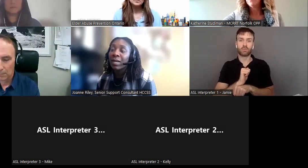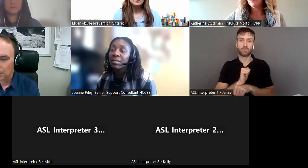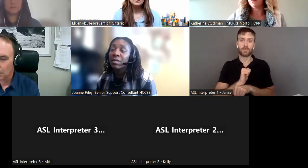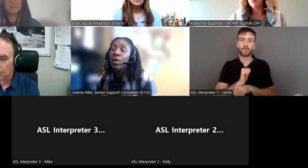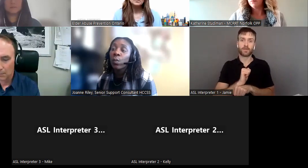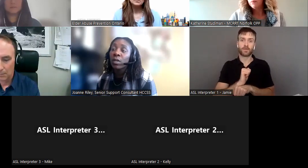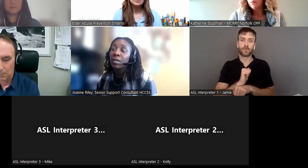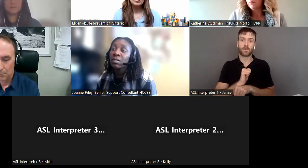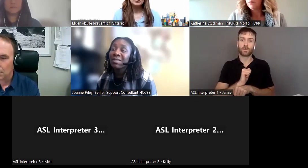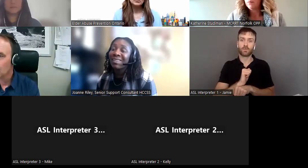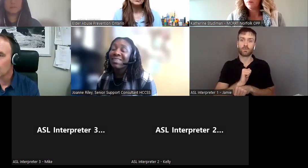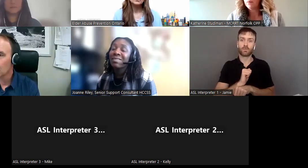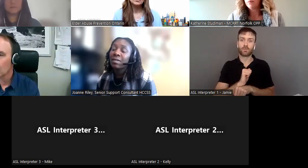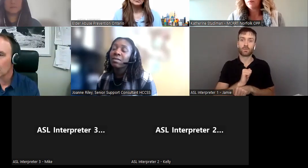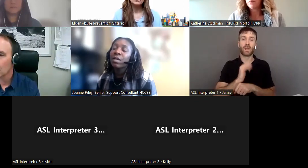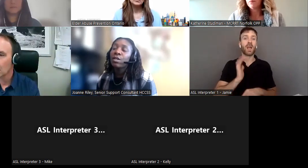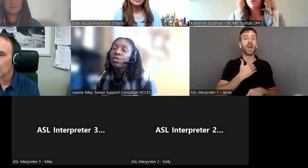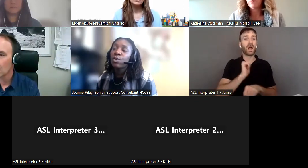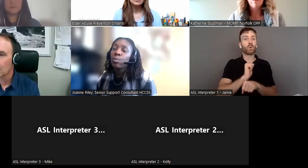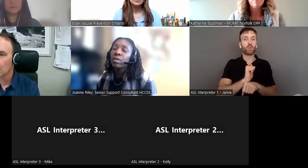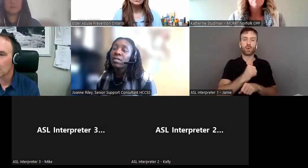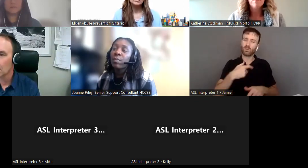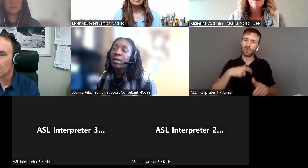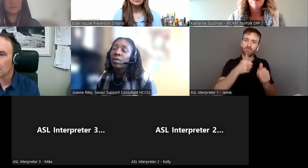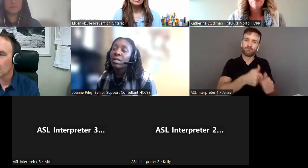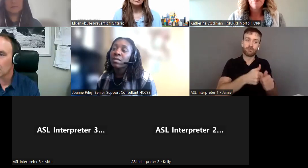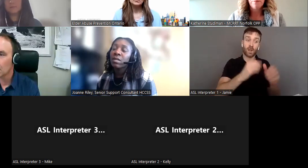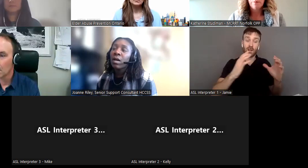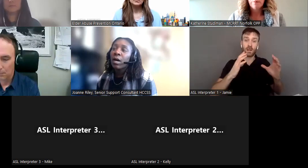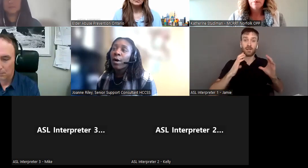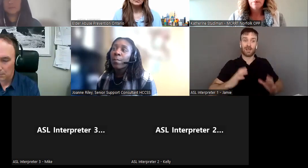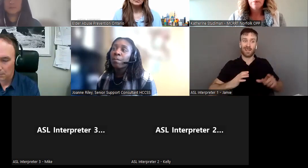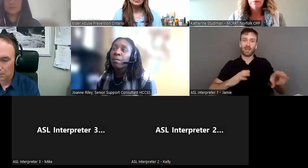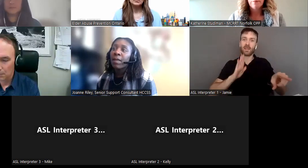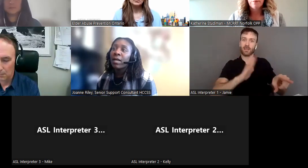the client's willingness and consent to participate with us.